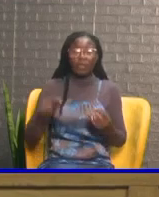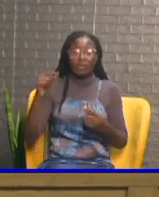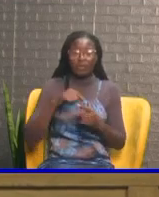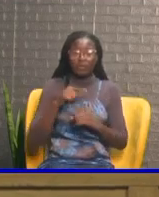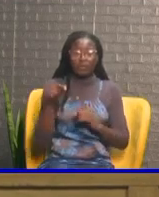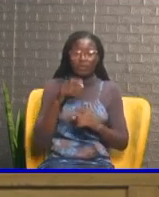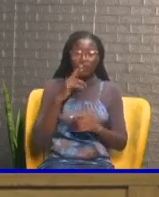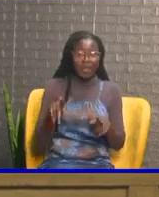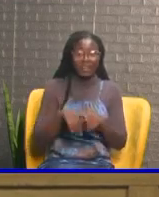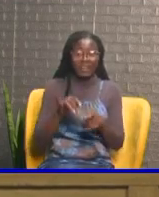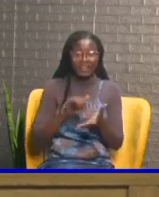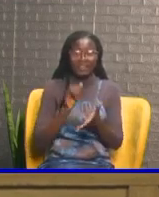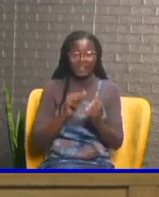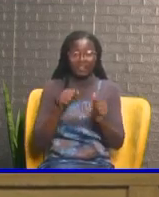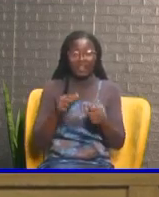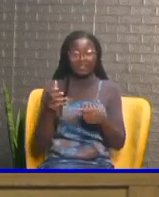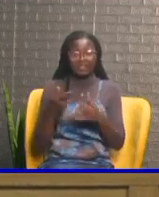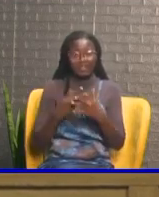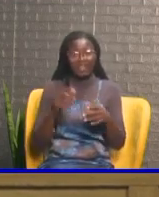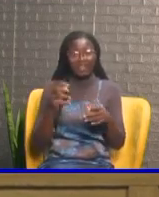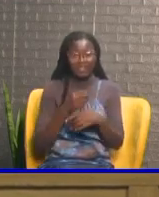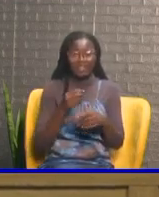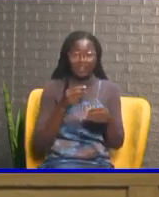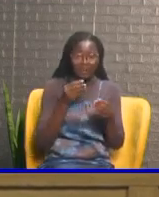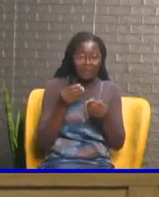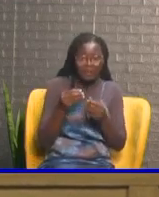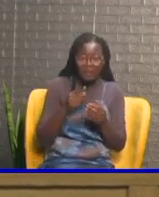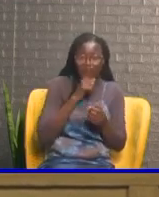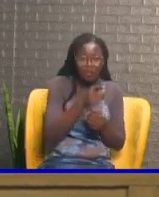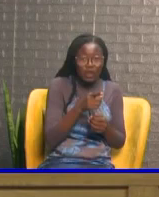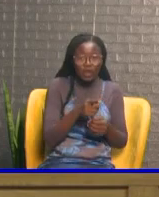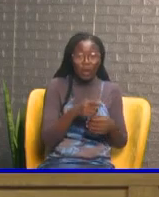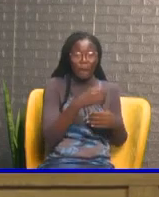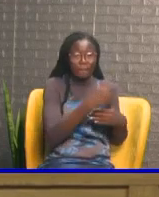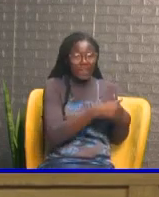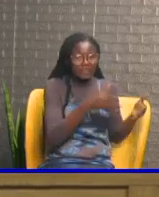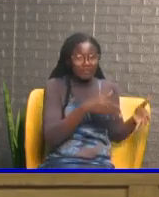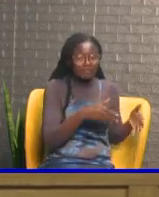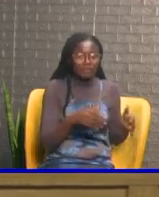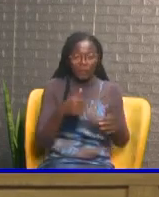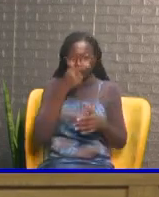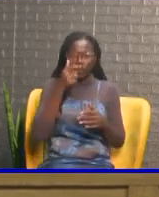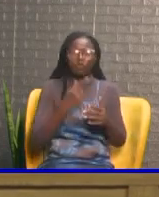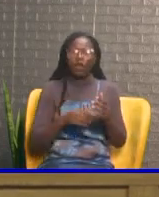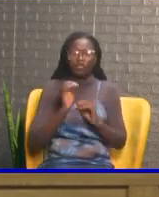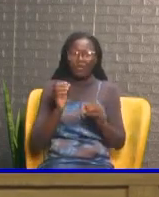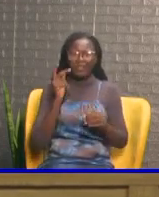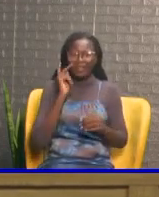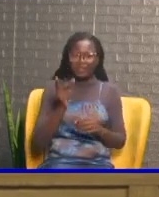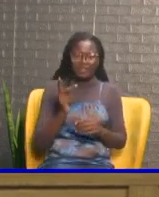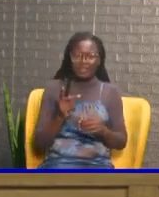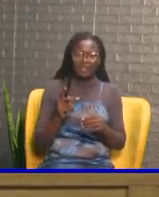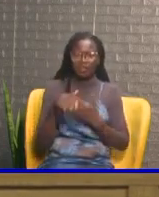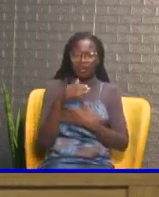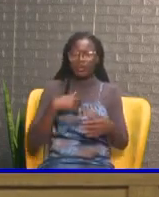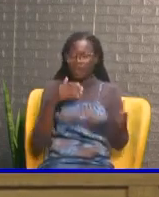of real manner. Because what no man's eye has seen, ear heard, heart conceived, God has prepared, not for those